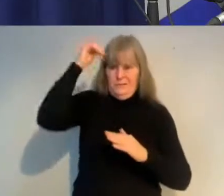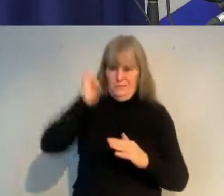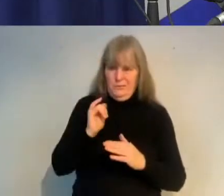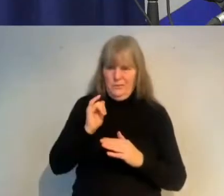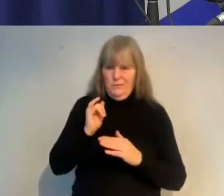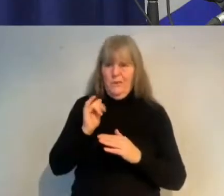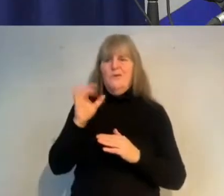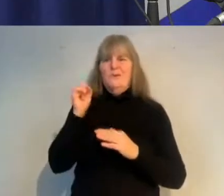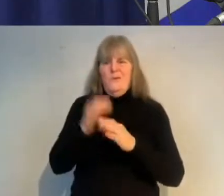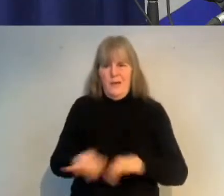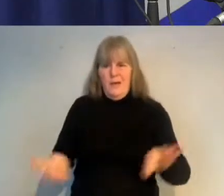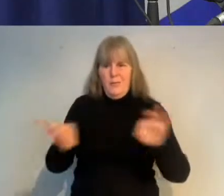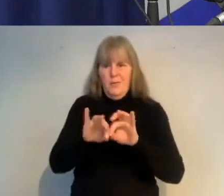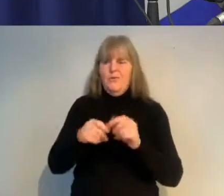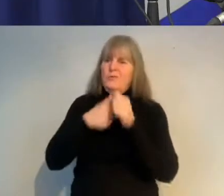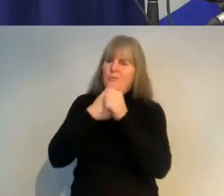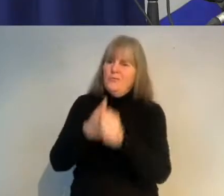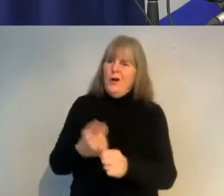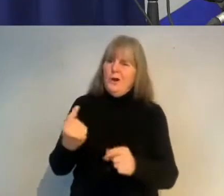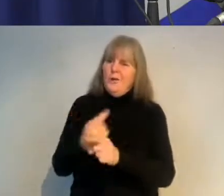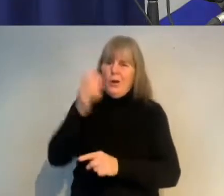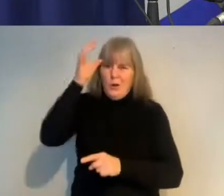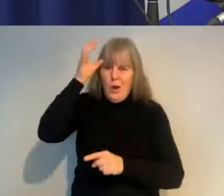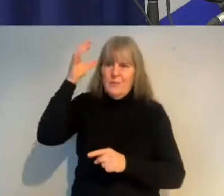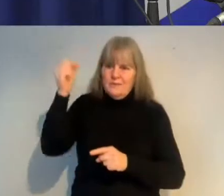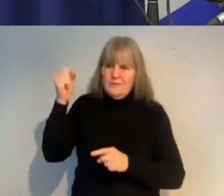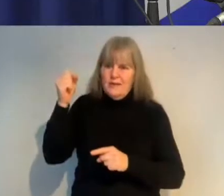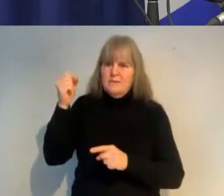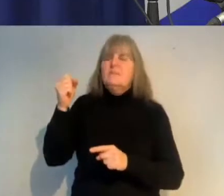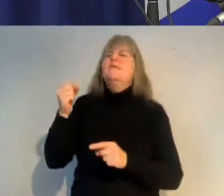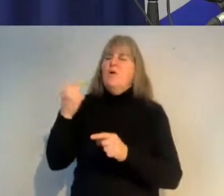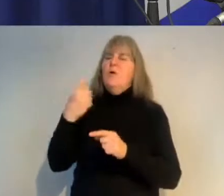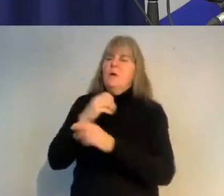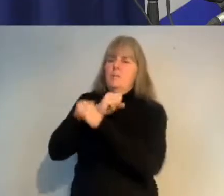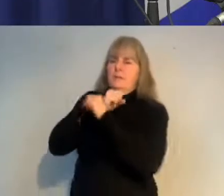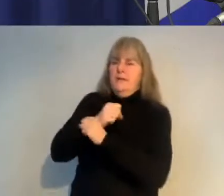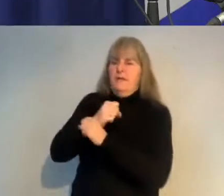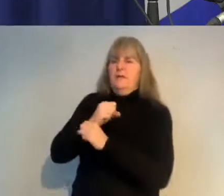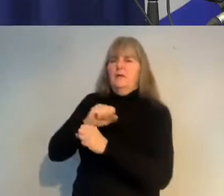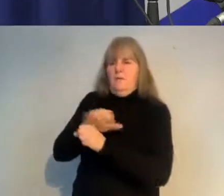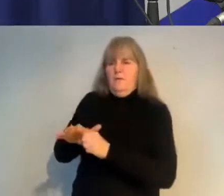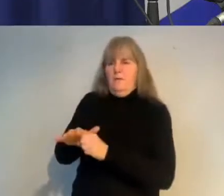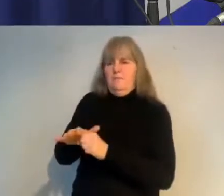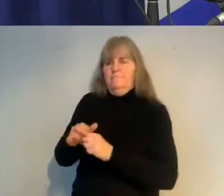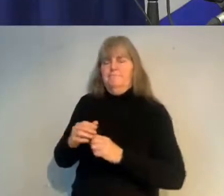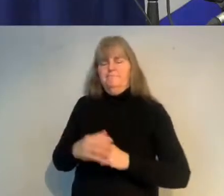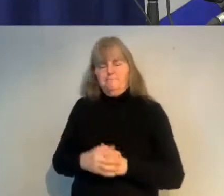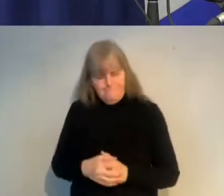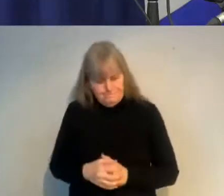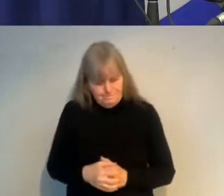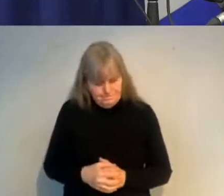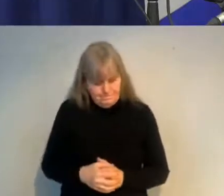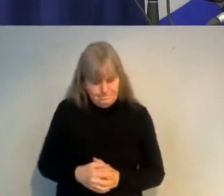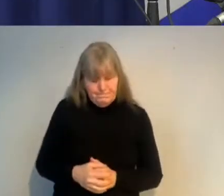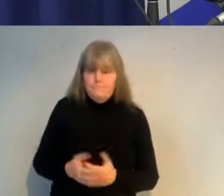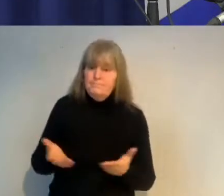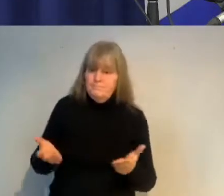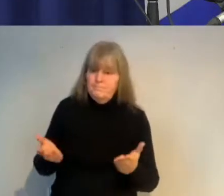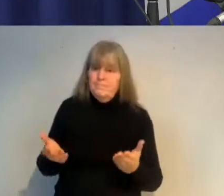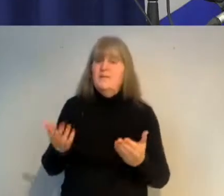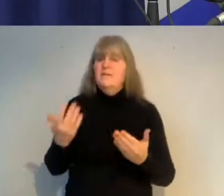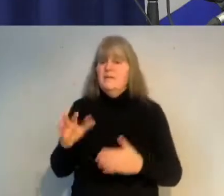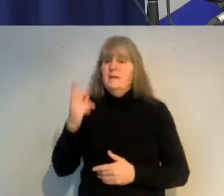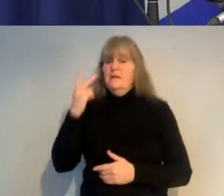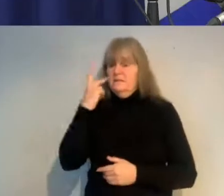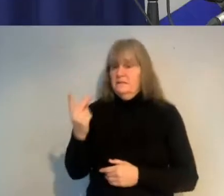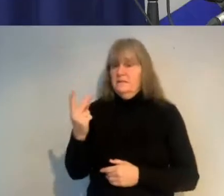throughout the territory. We have already seen the